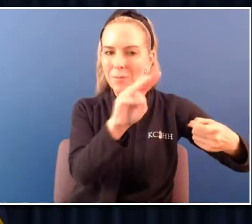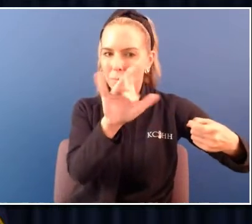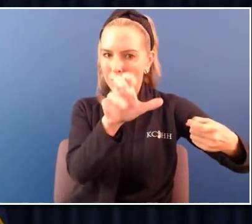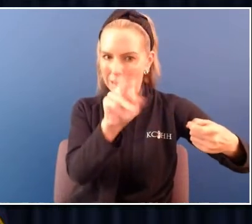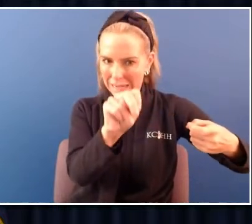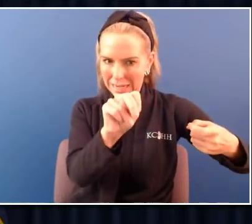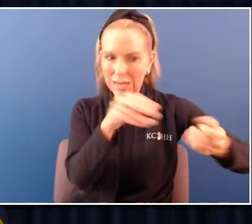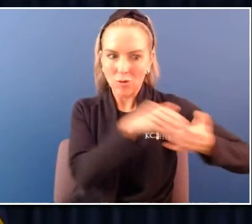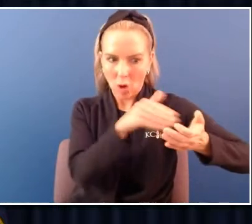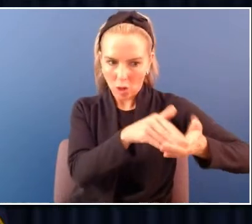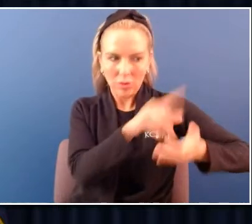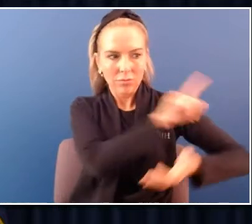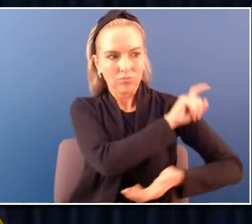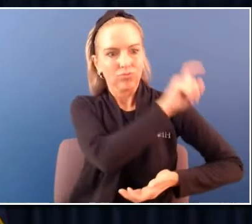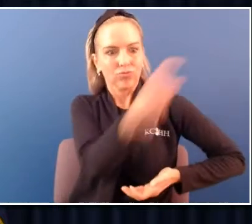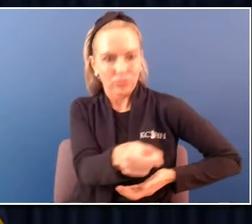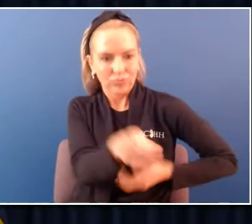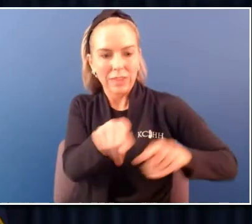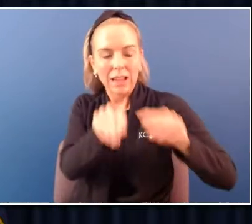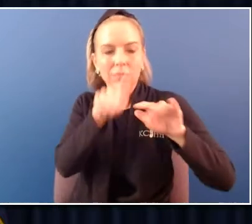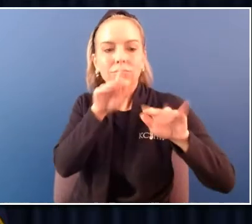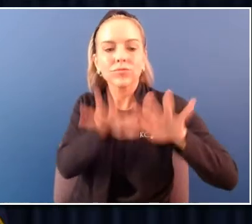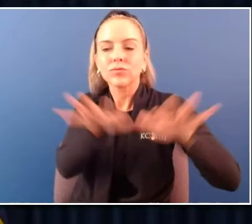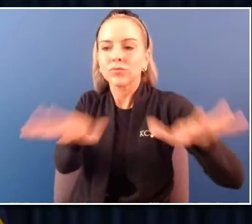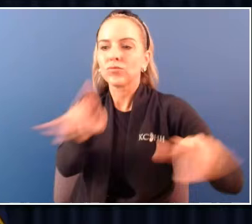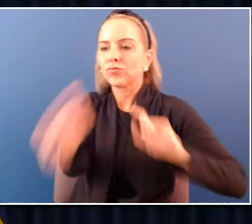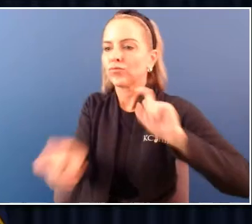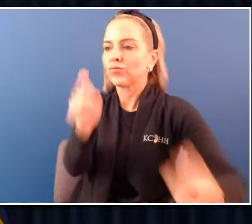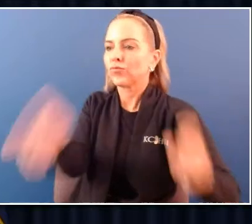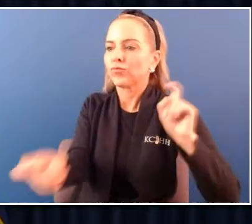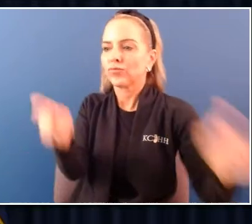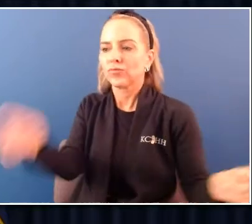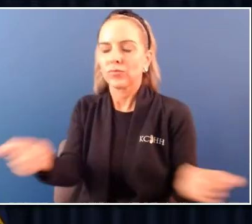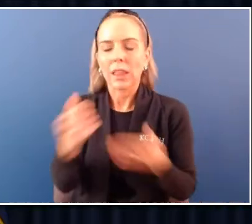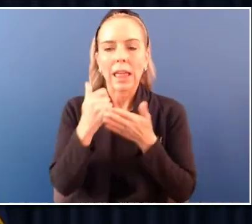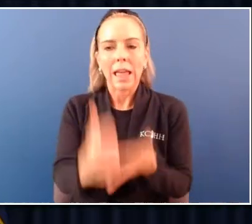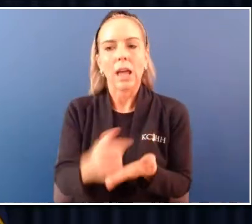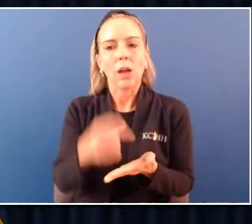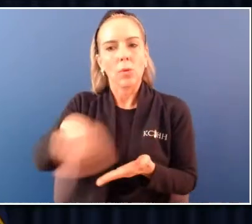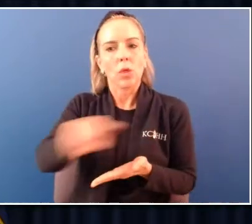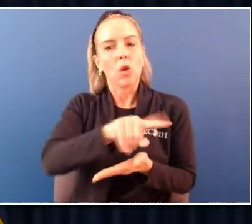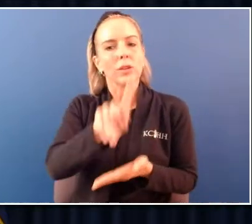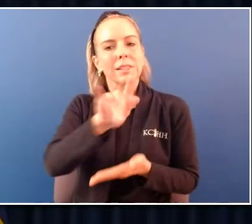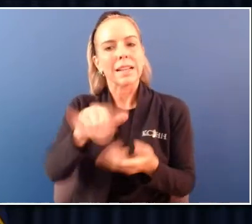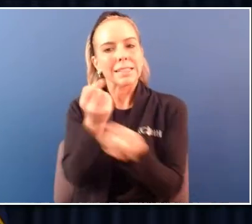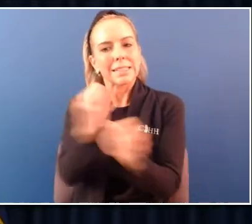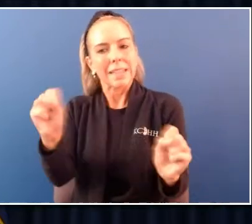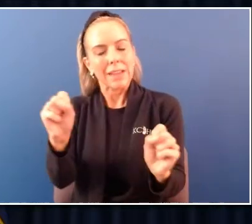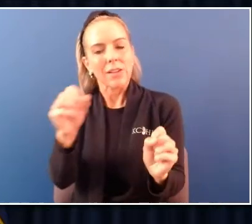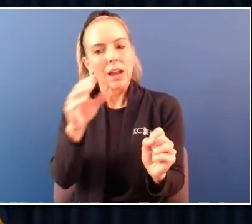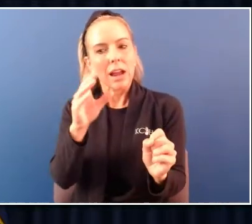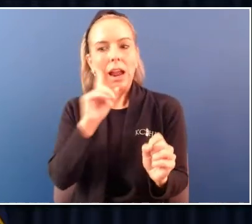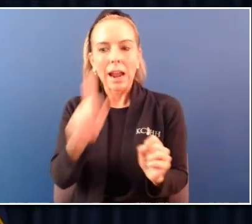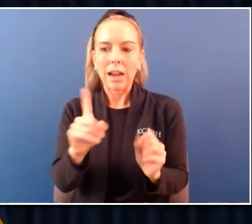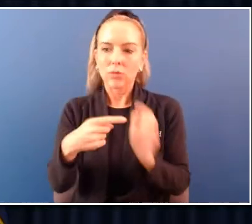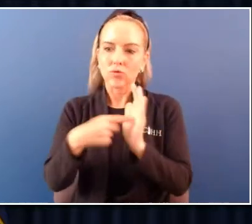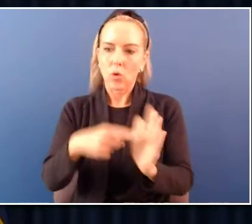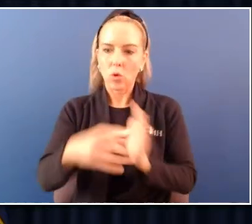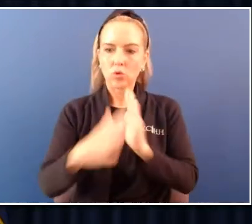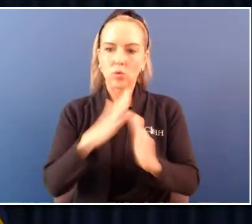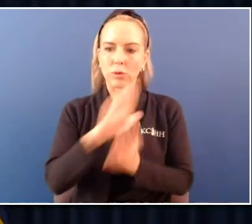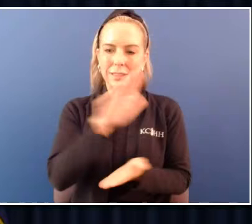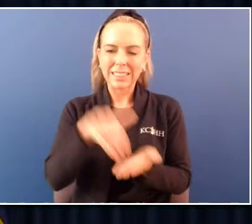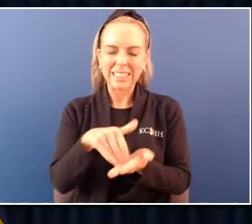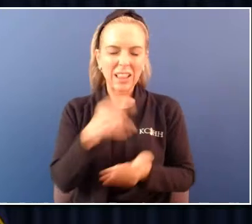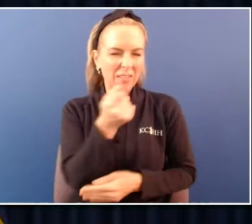community centers, health centers, and making Kentucky safer and healthier. I want to highlight just a few of these projects.